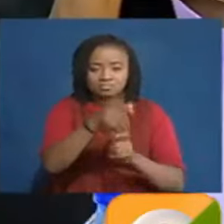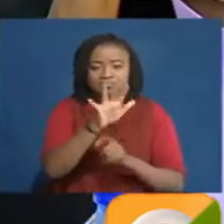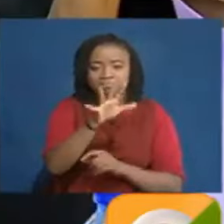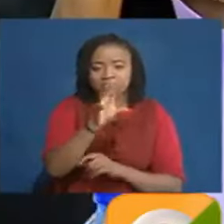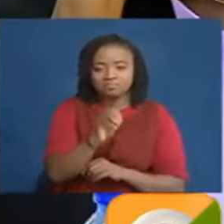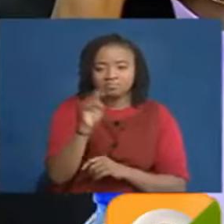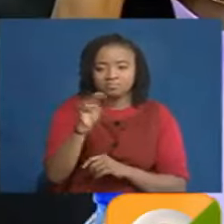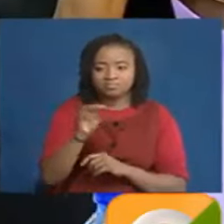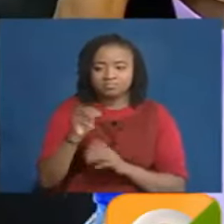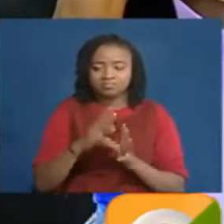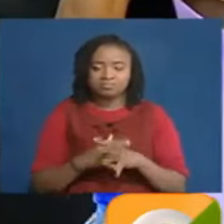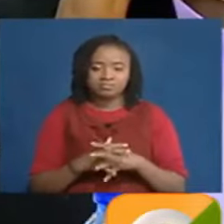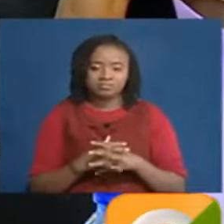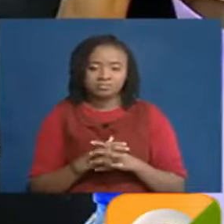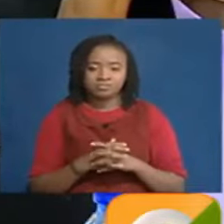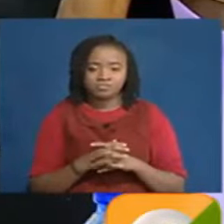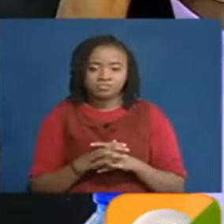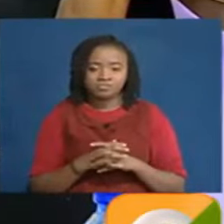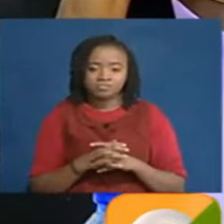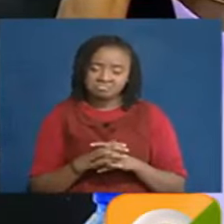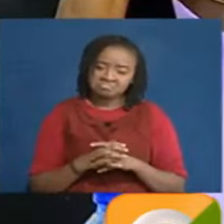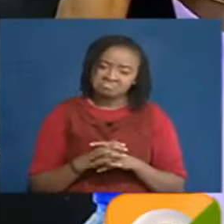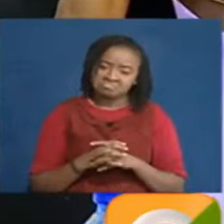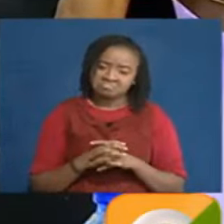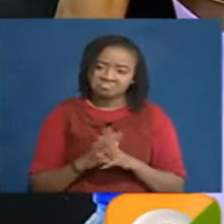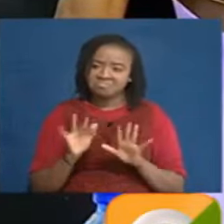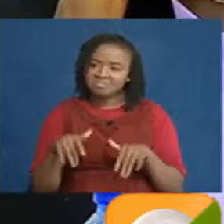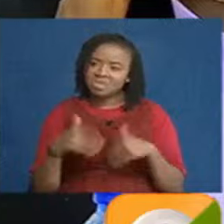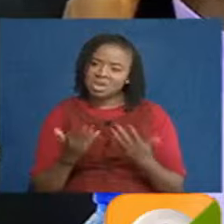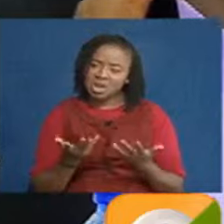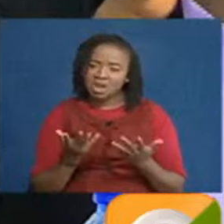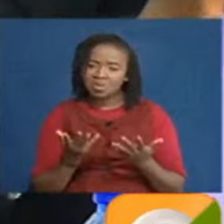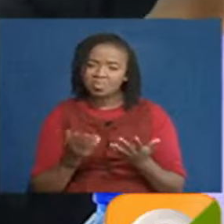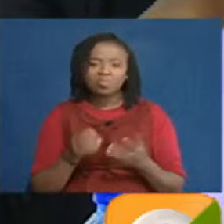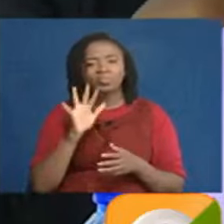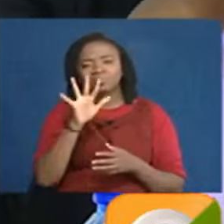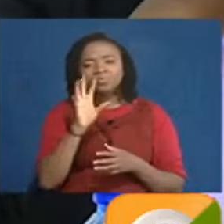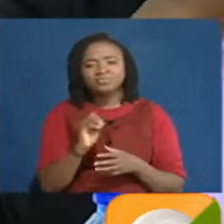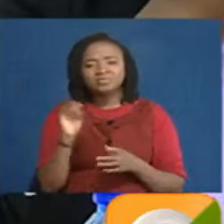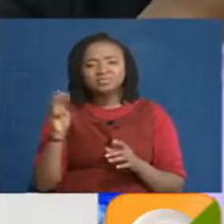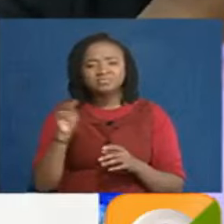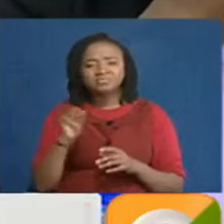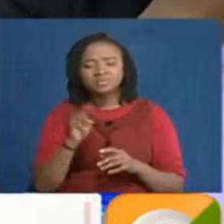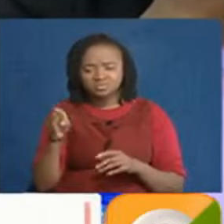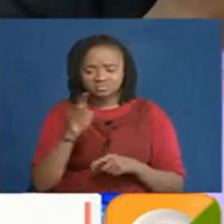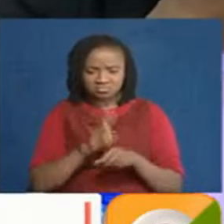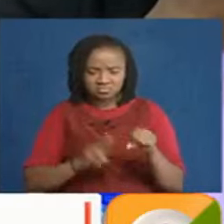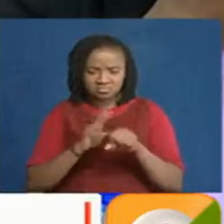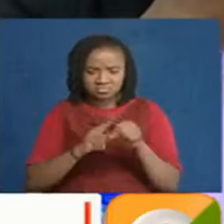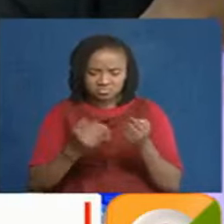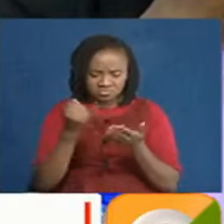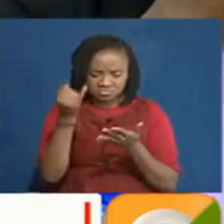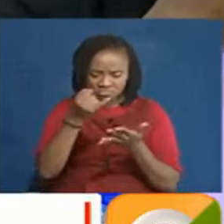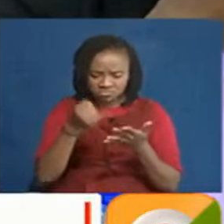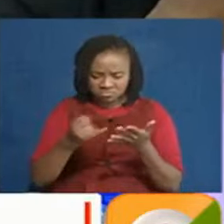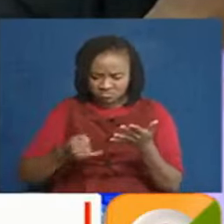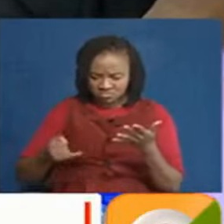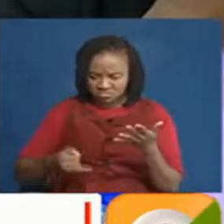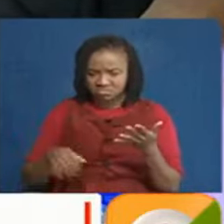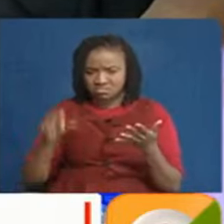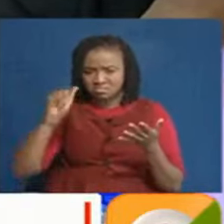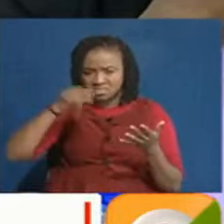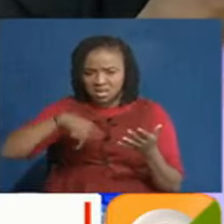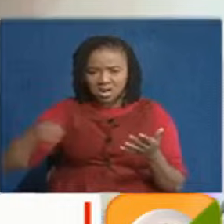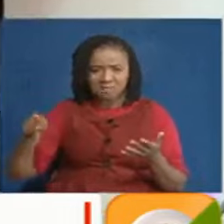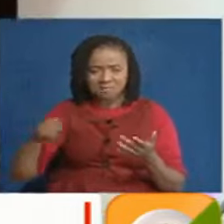shillings. And how comes 50 million can be used to design or a digital platform? I think